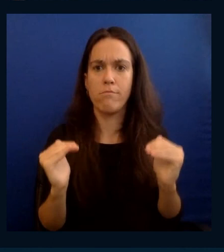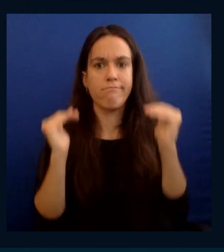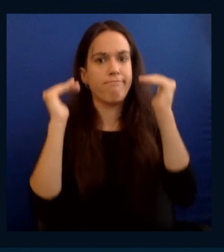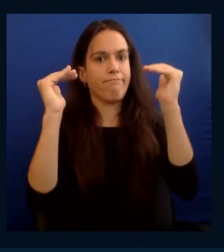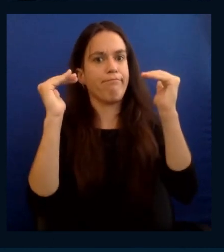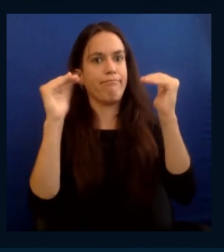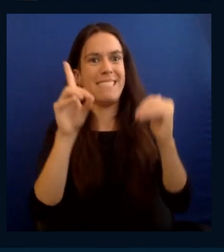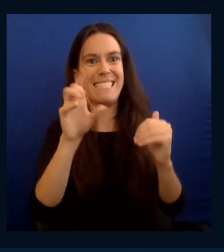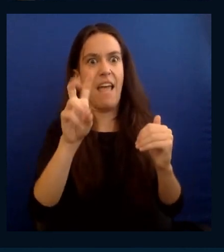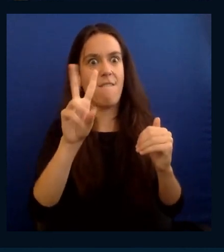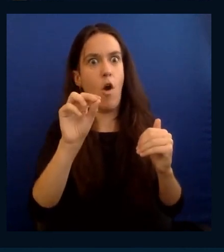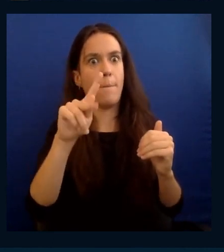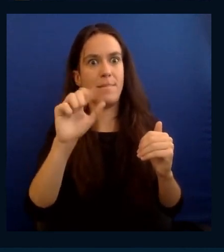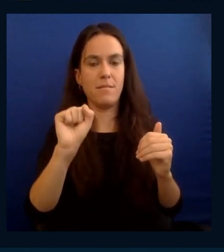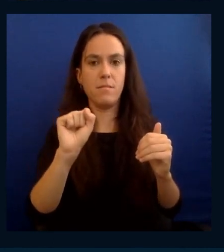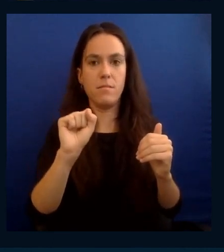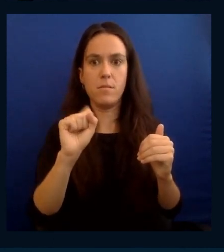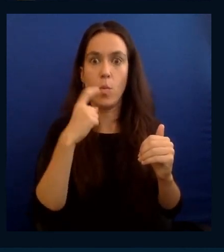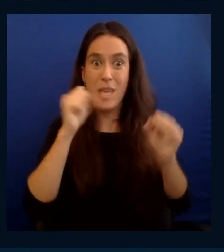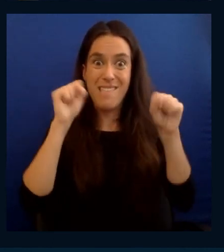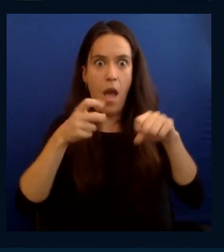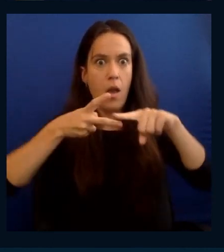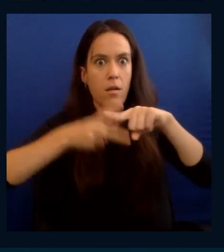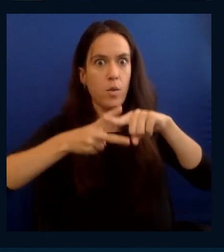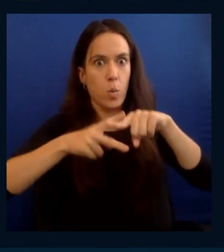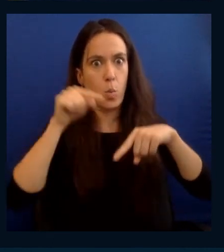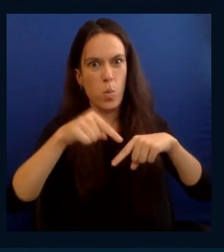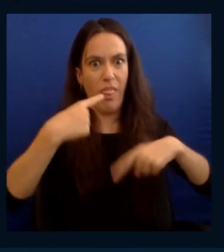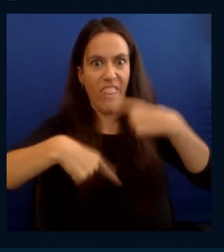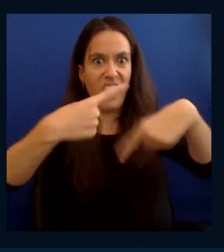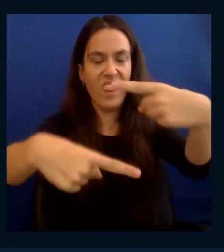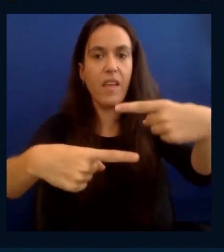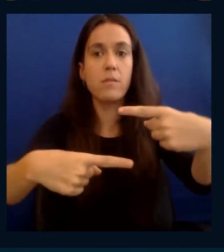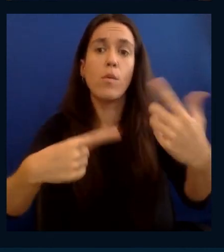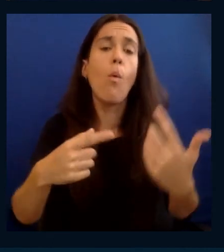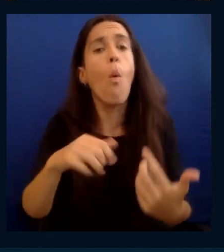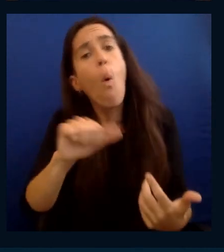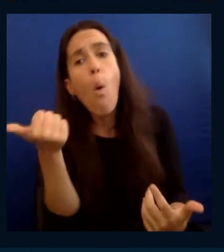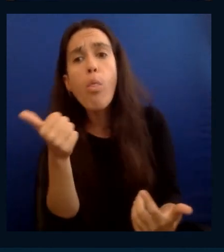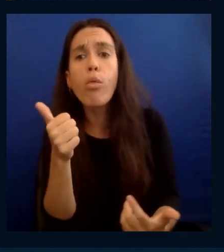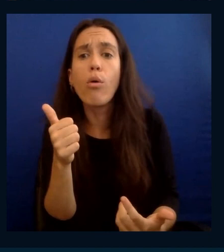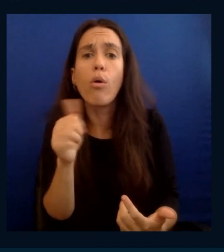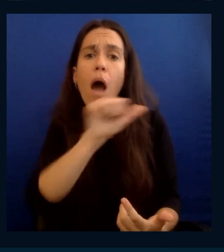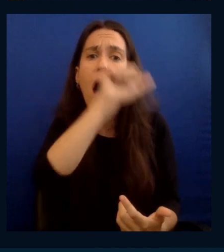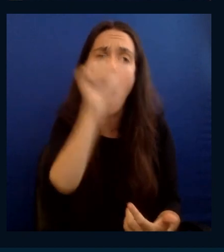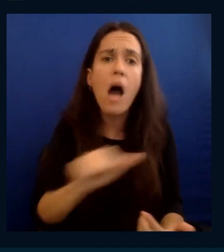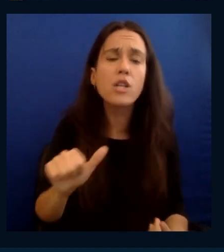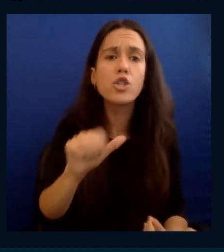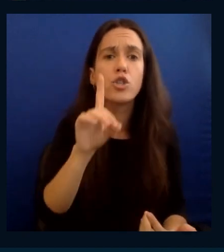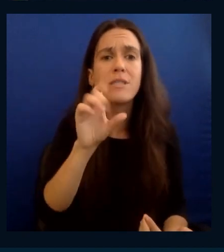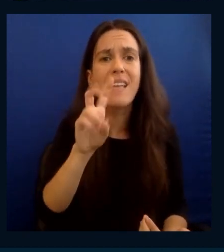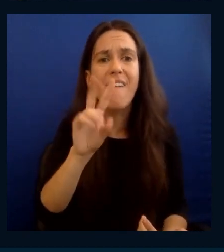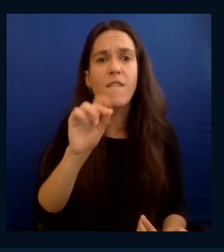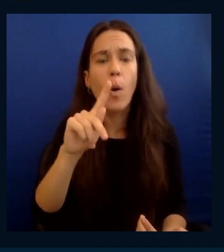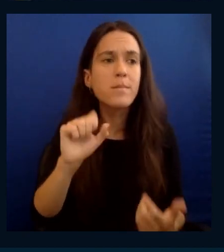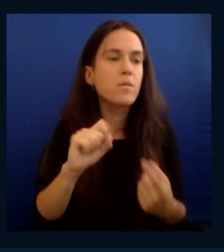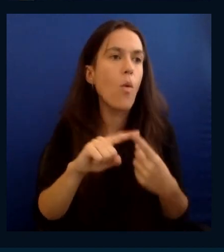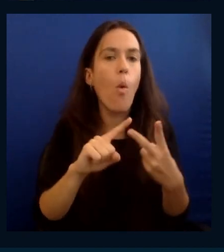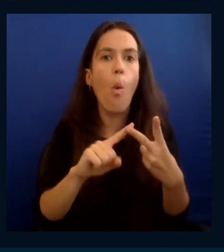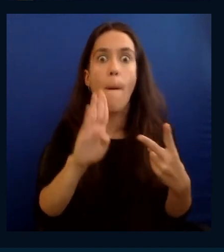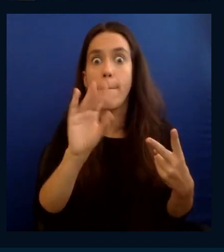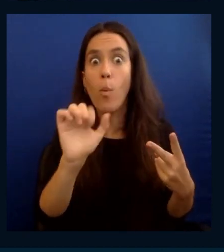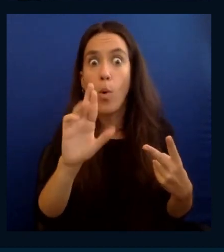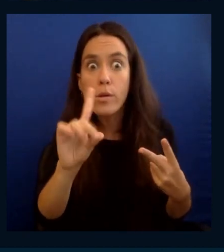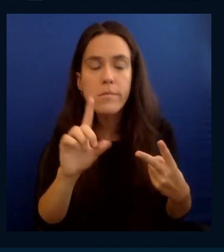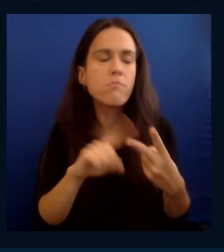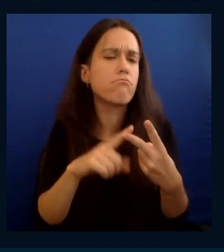DevOps organization, and that we can use these tools. But then we can use things like Azure DevOps to also help with the process. We can use Azure boards and dig into all of our